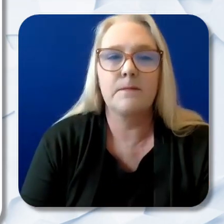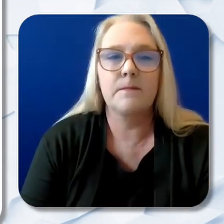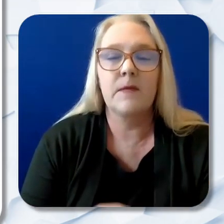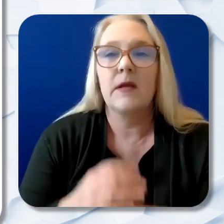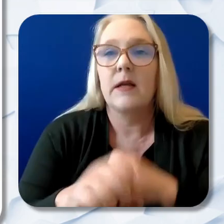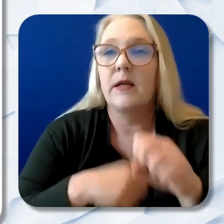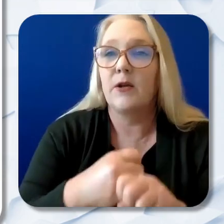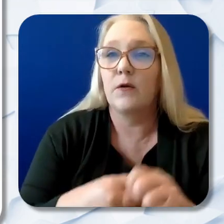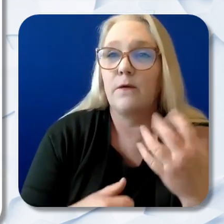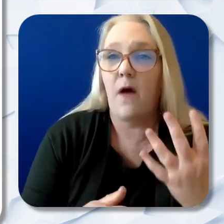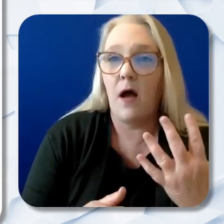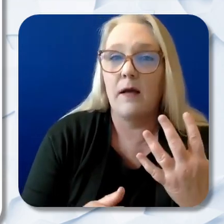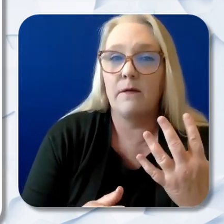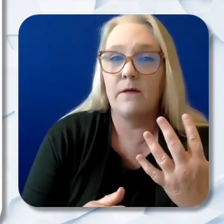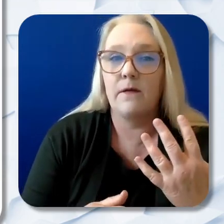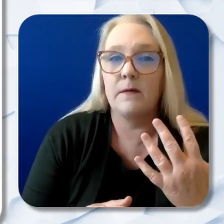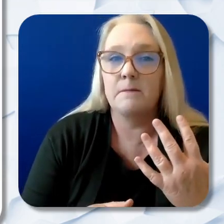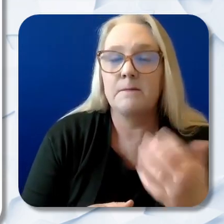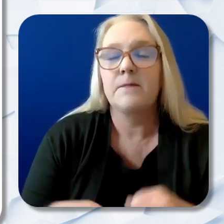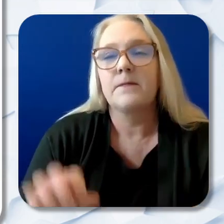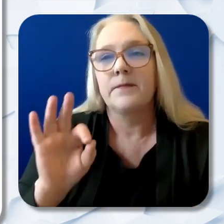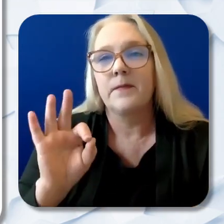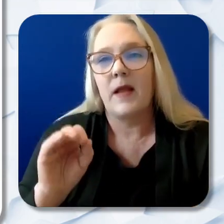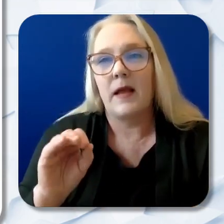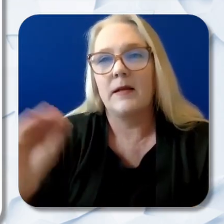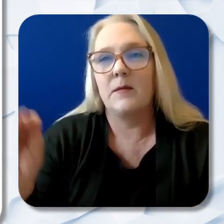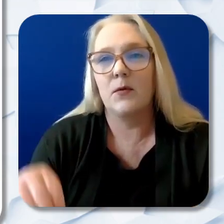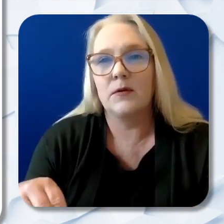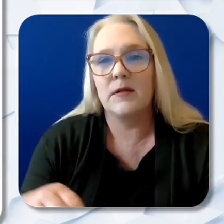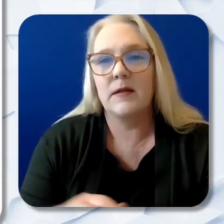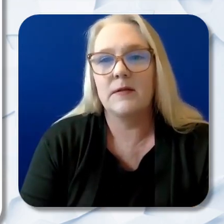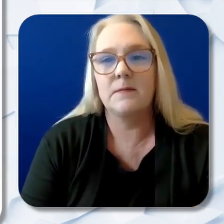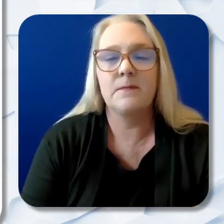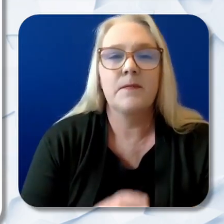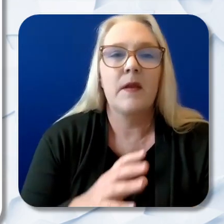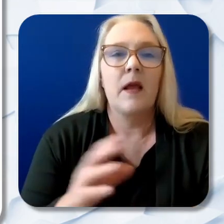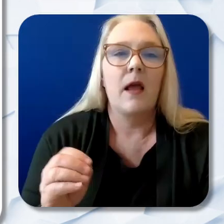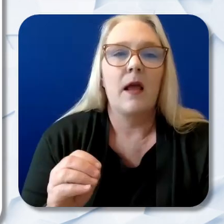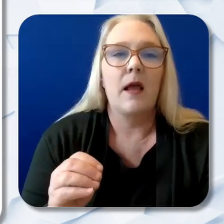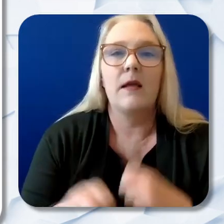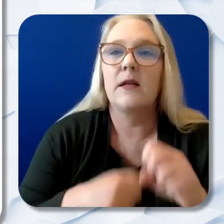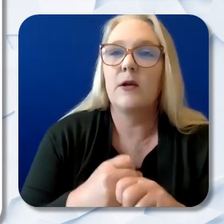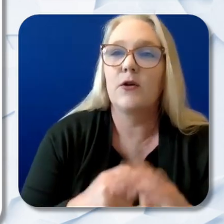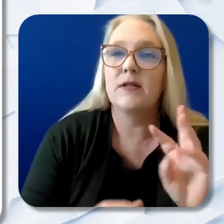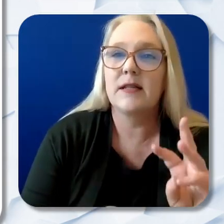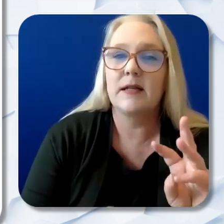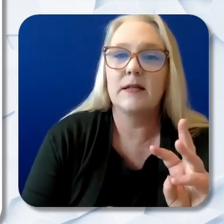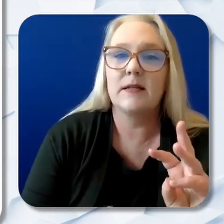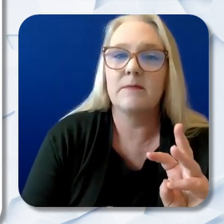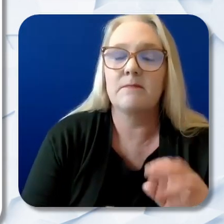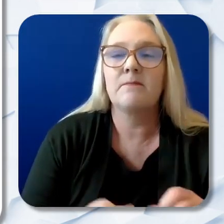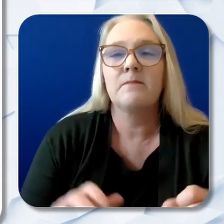Year 5, program year 2027-28, 90%. Year 6, program